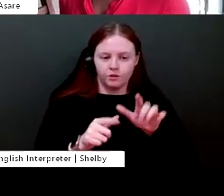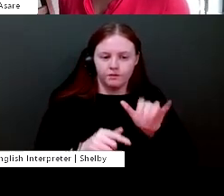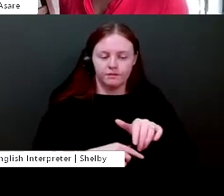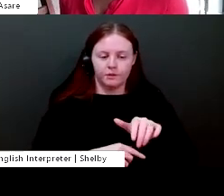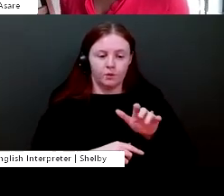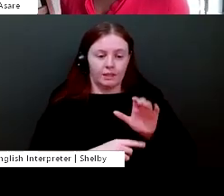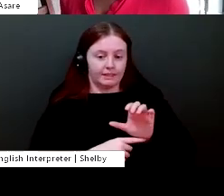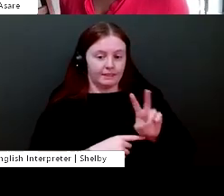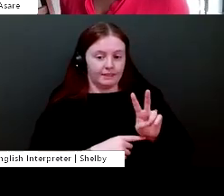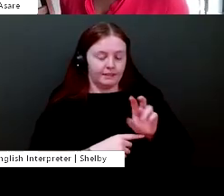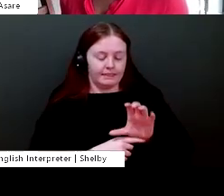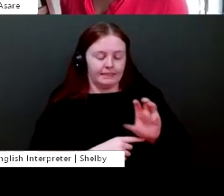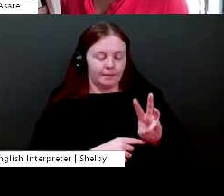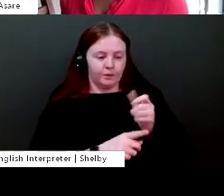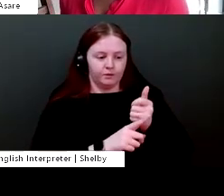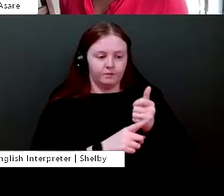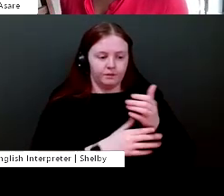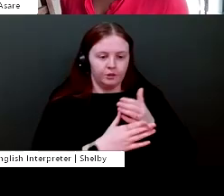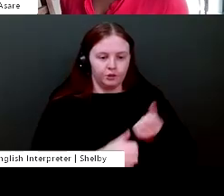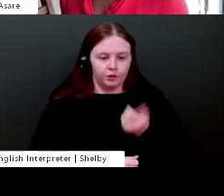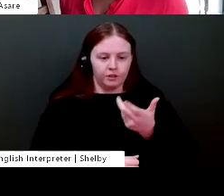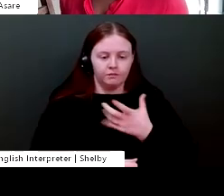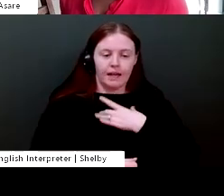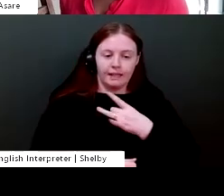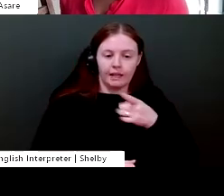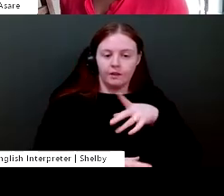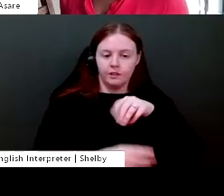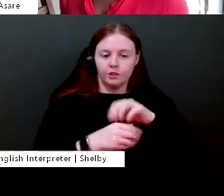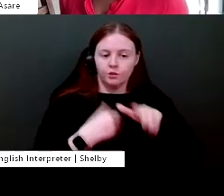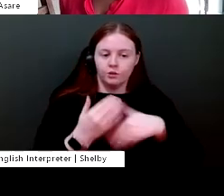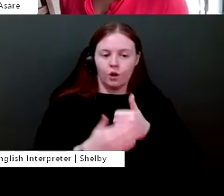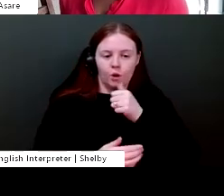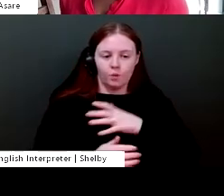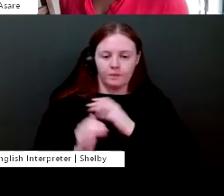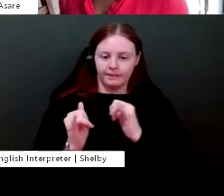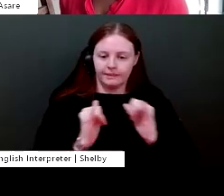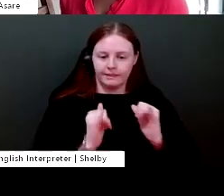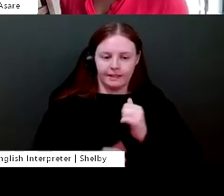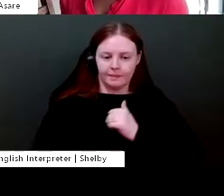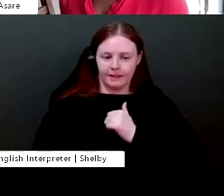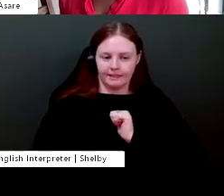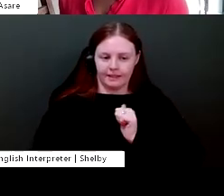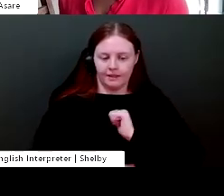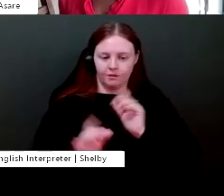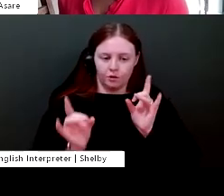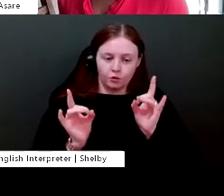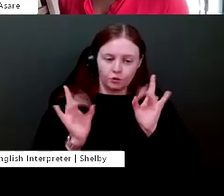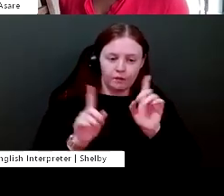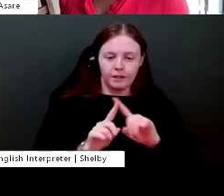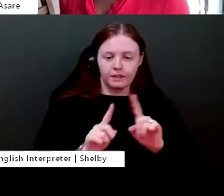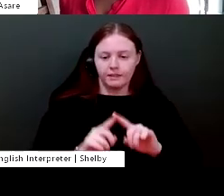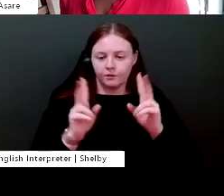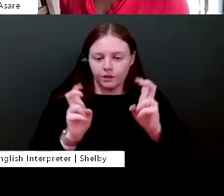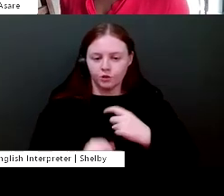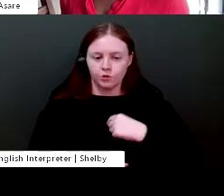shares, I like how this includes all women that are like myself with trauma and all these different types of issues that we've had. So I